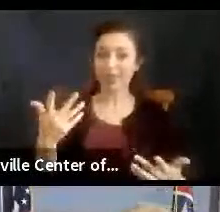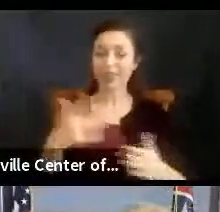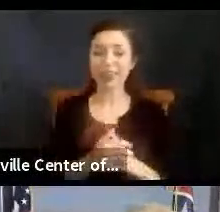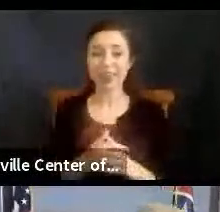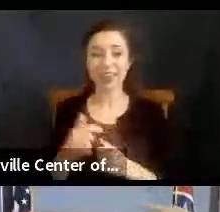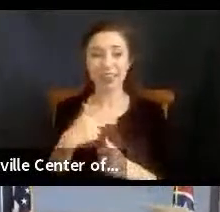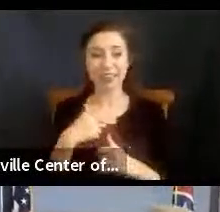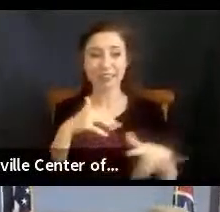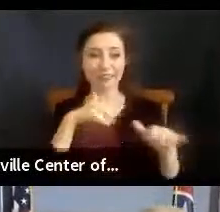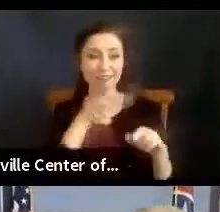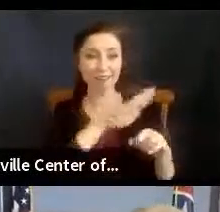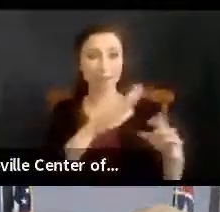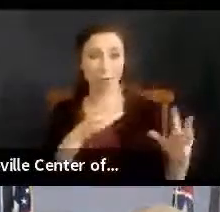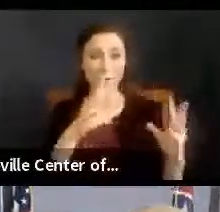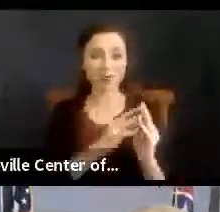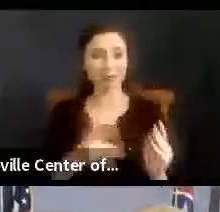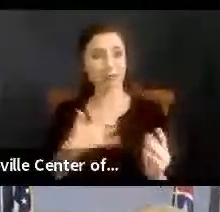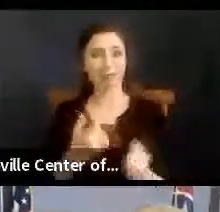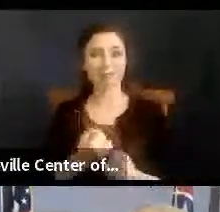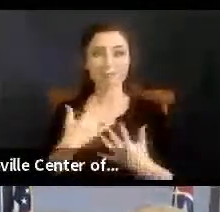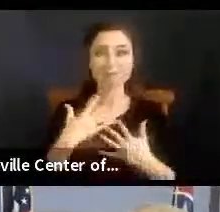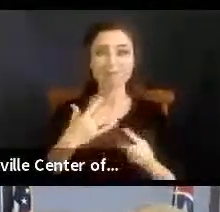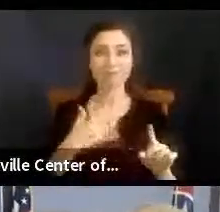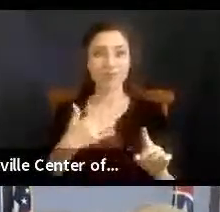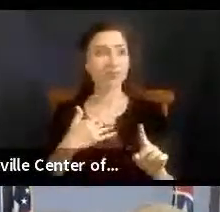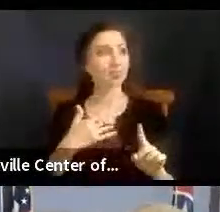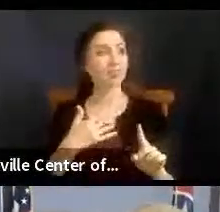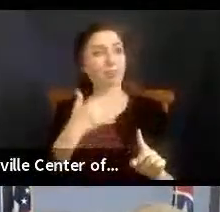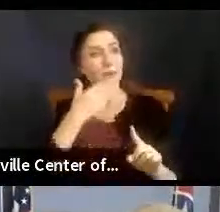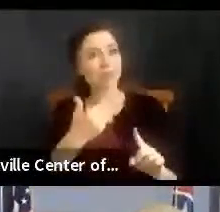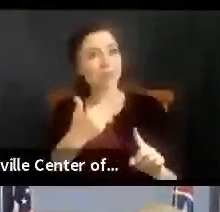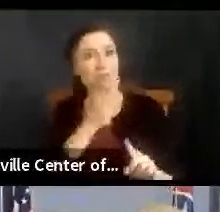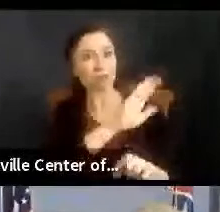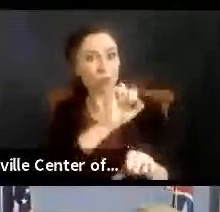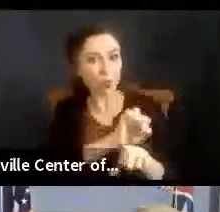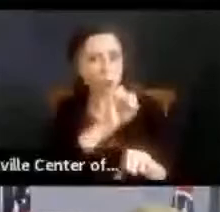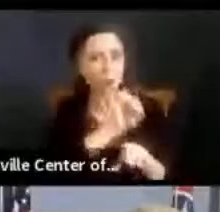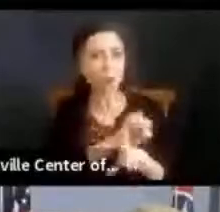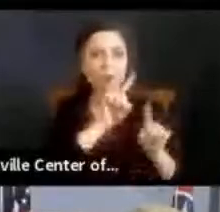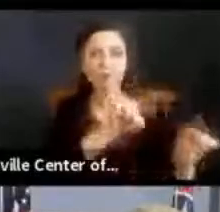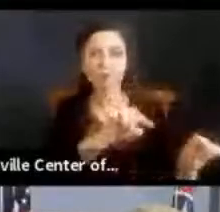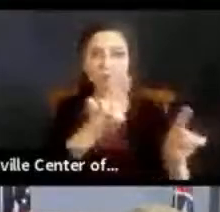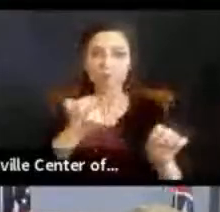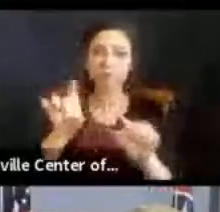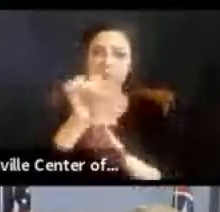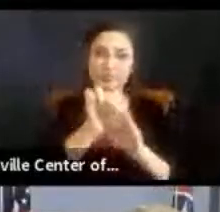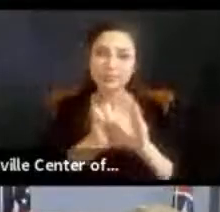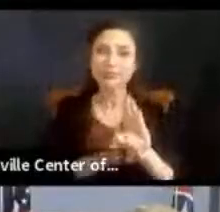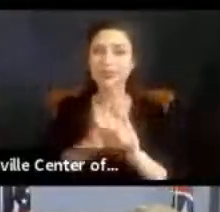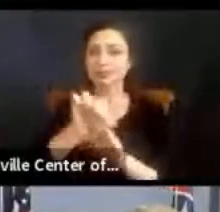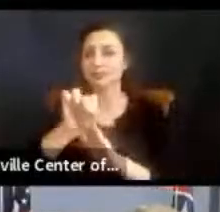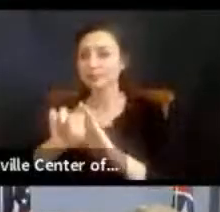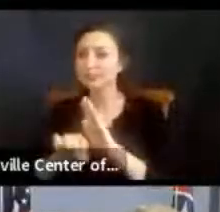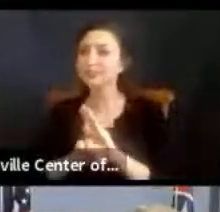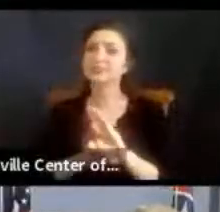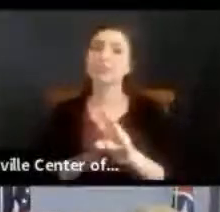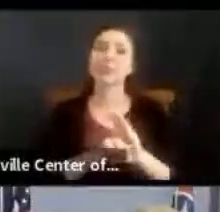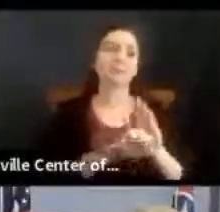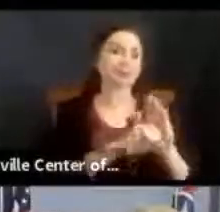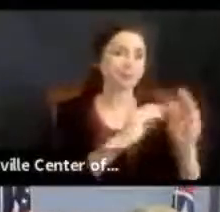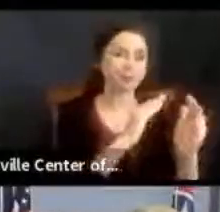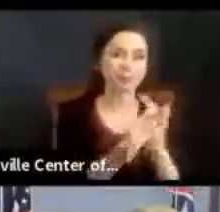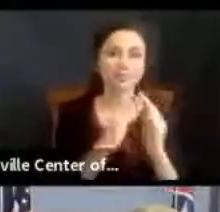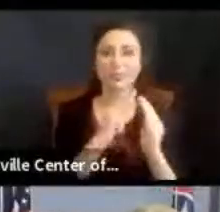inspired and grateful for the work that she's doing, just state by state, city by city, university by university. So I'll close with